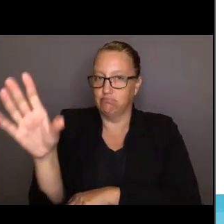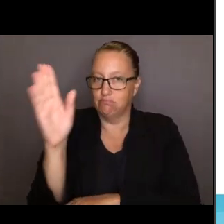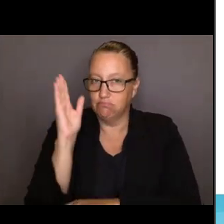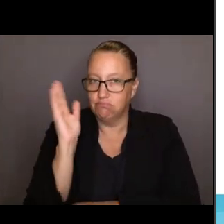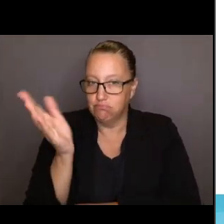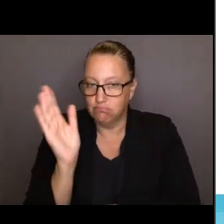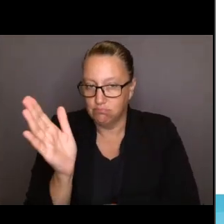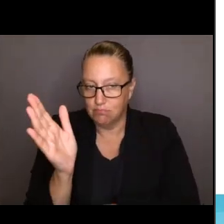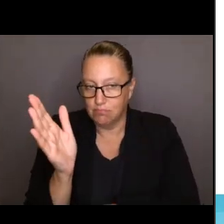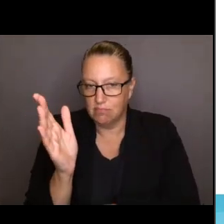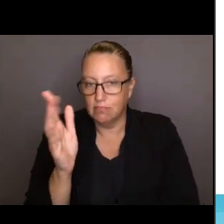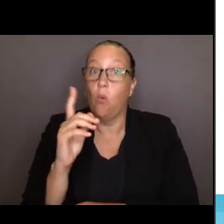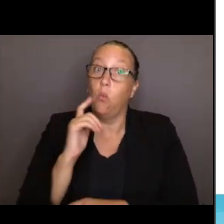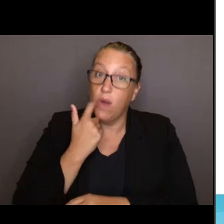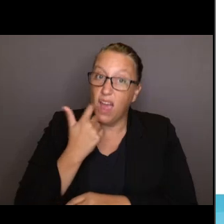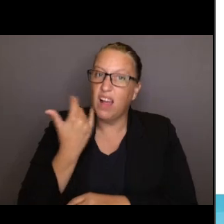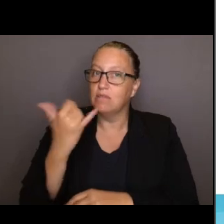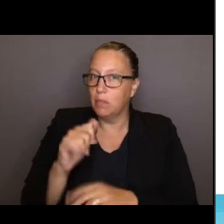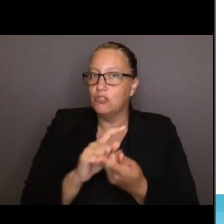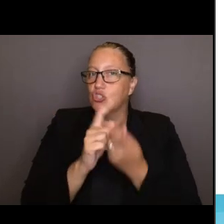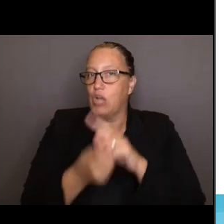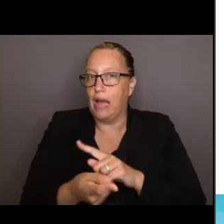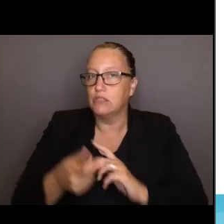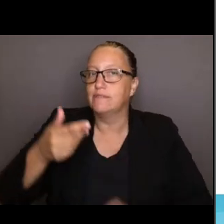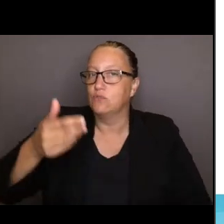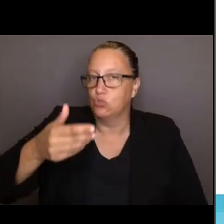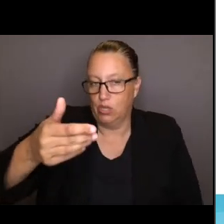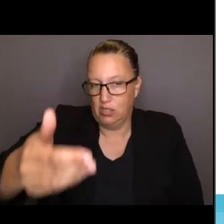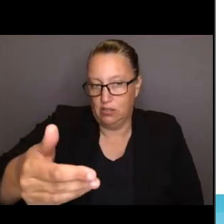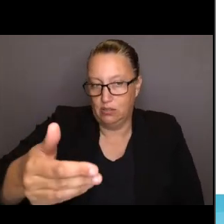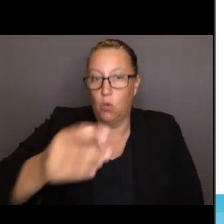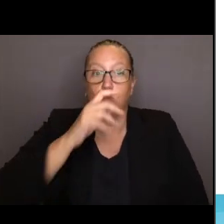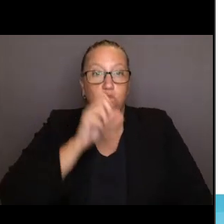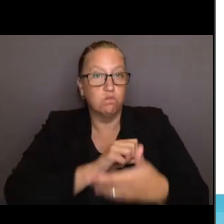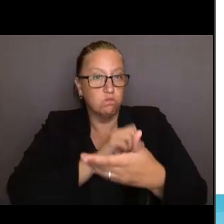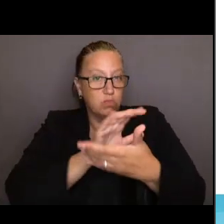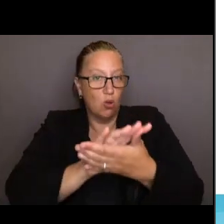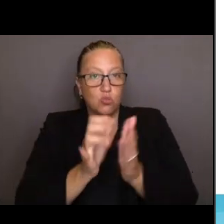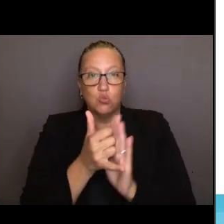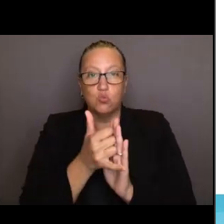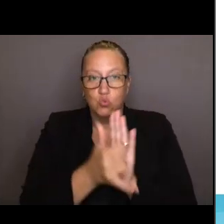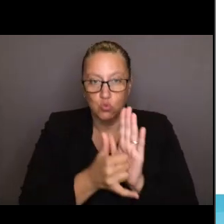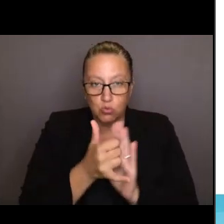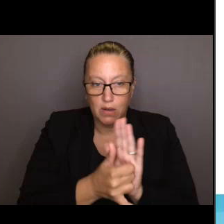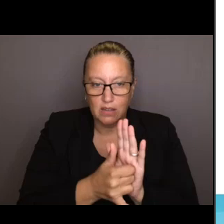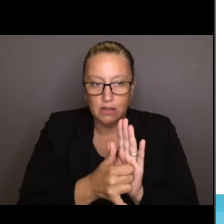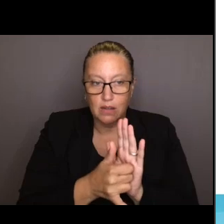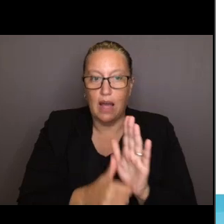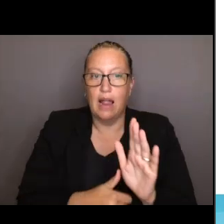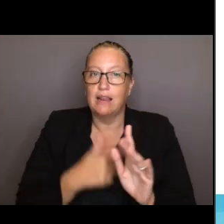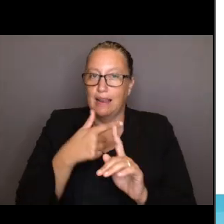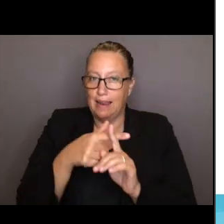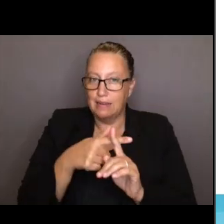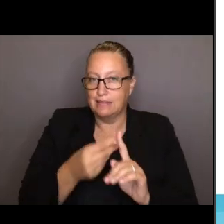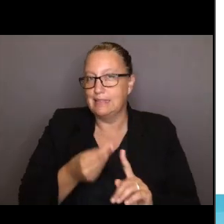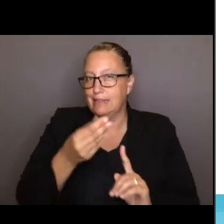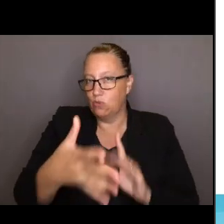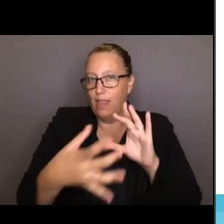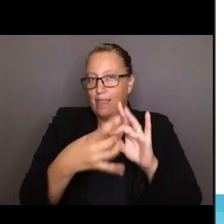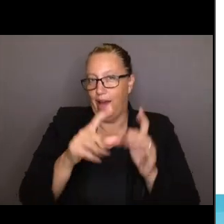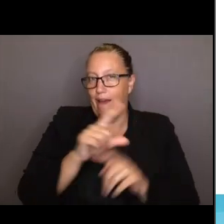copy of this webinar recording on Legal Aid's YouTube channel and we'll send you a link to that after the webinar. If